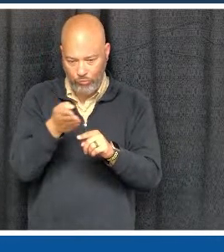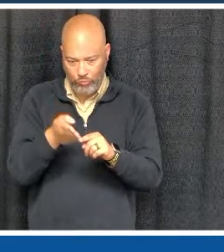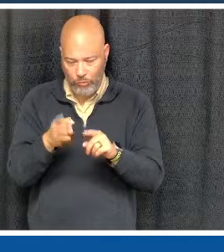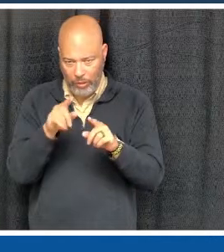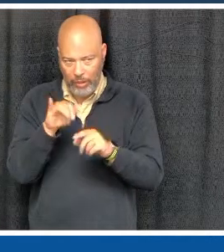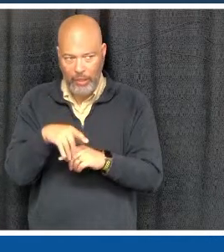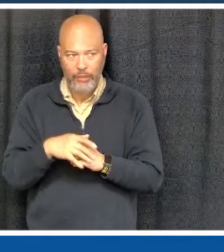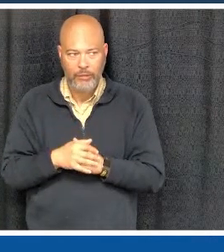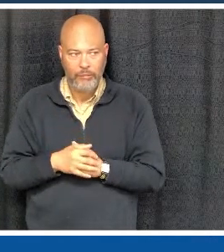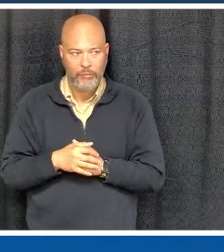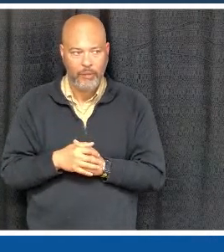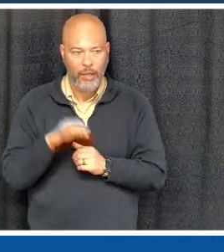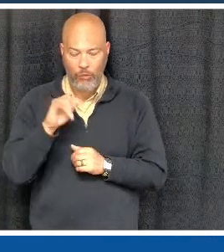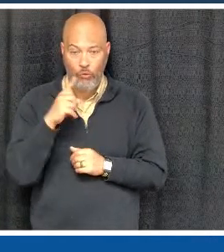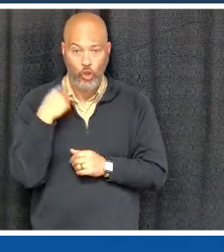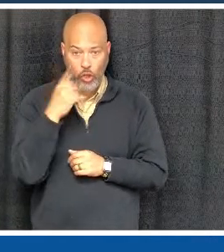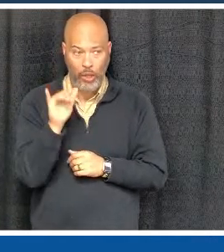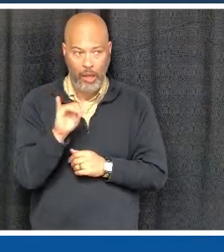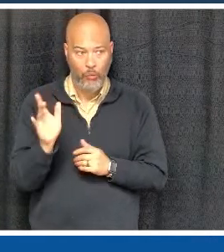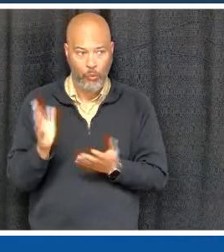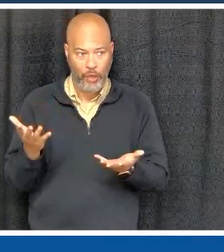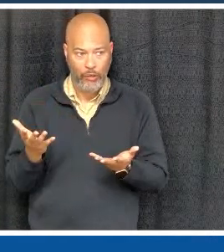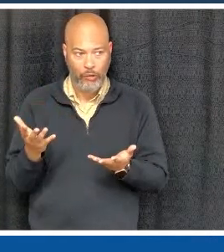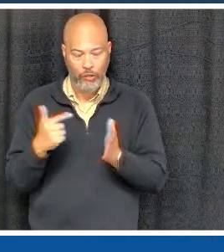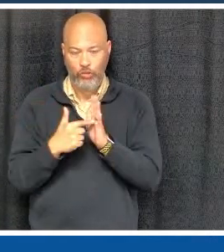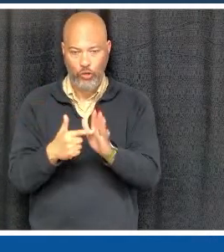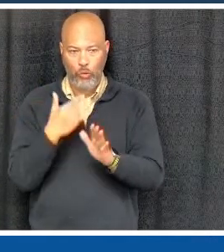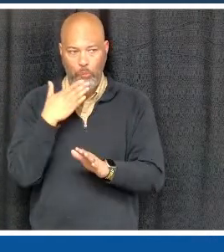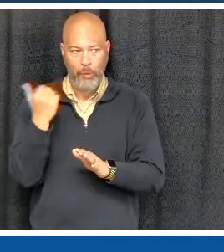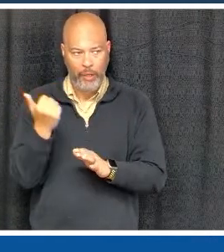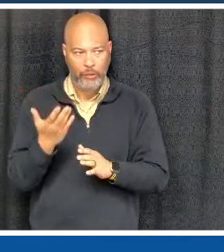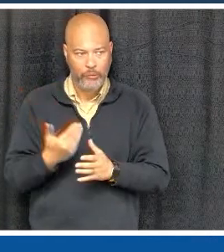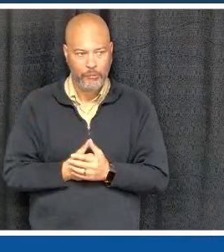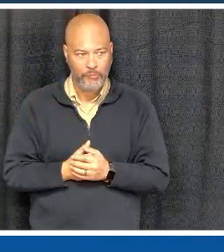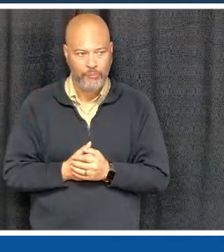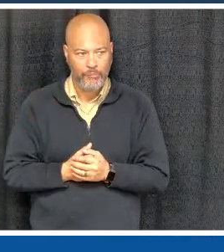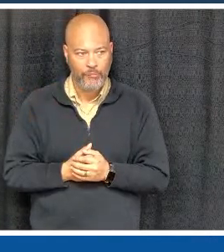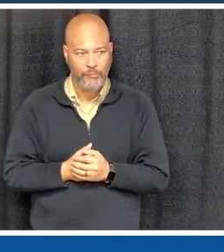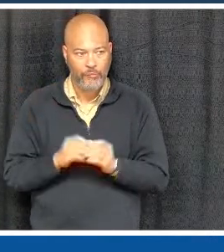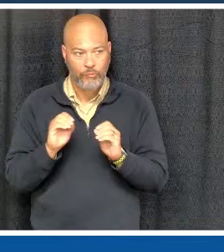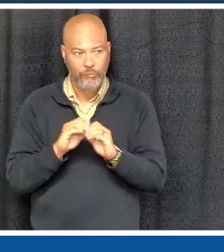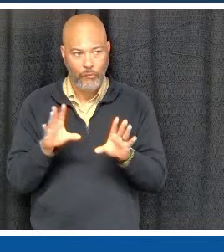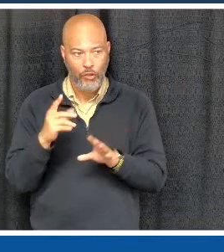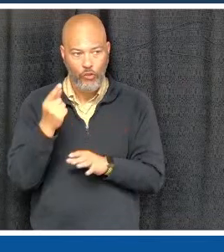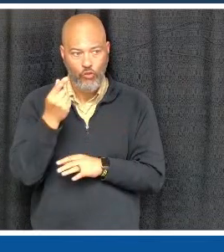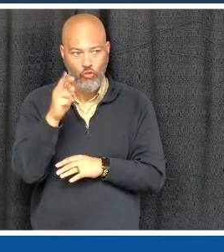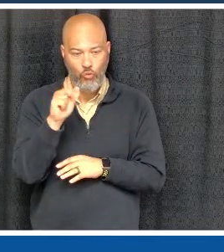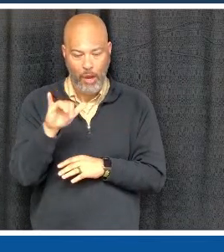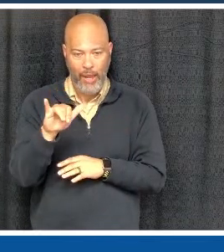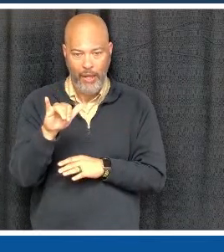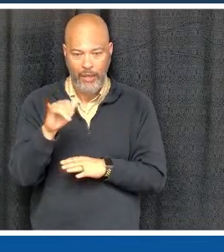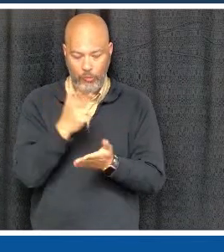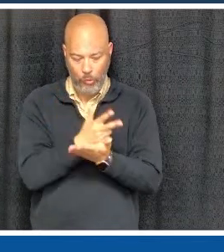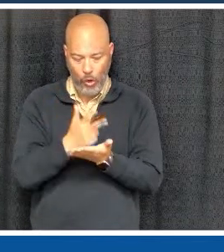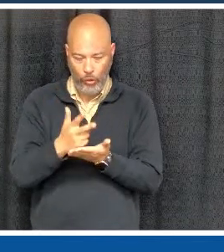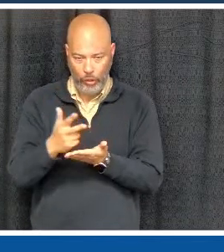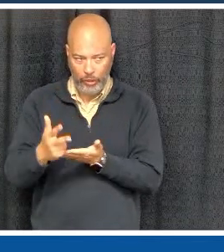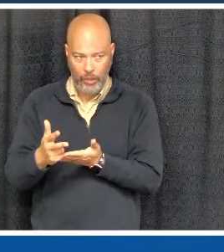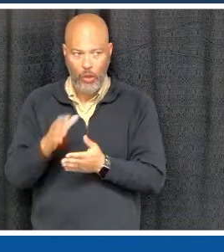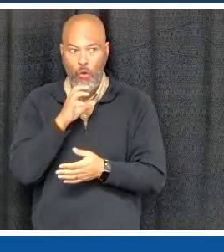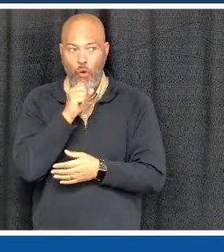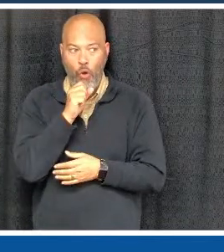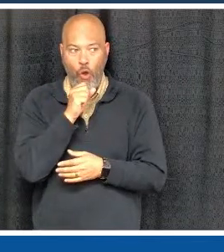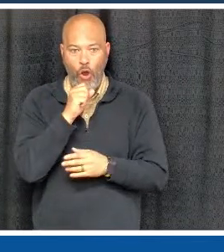Here's the plan. This one shows up a lot better here. So obviously gray is pavement. The orange are